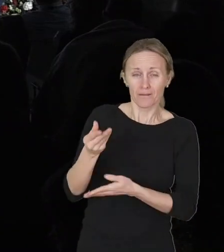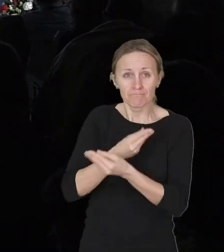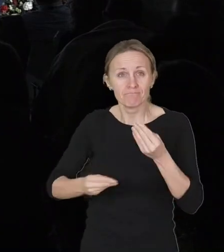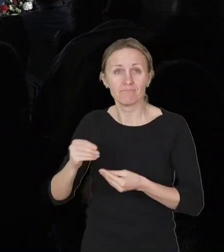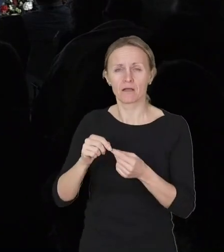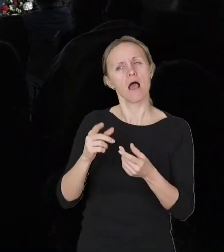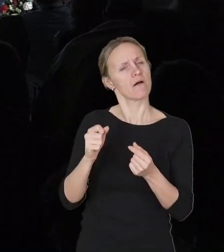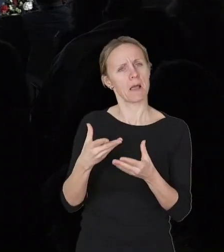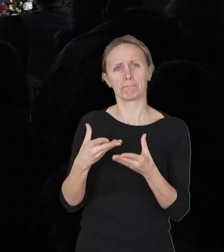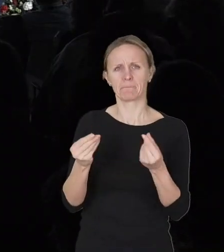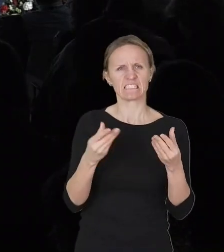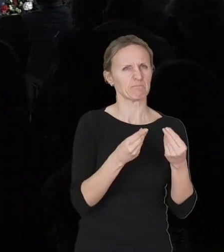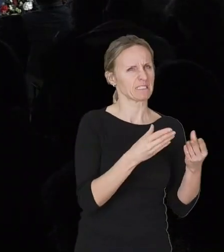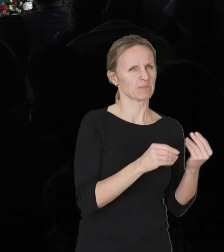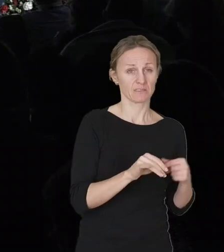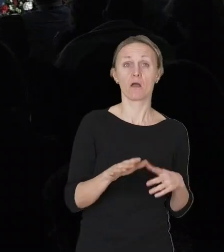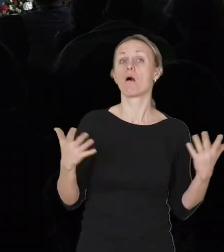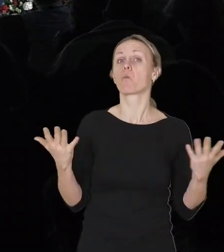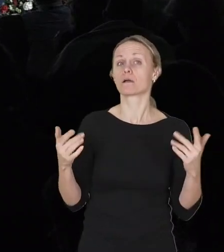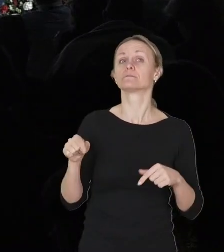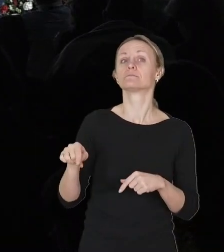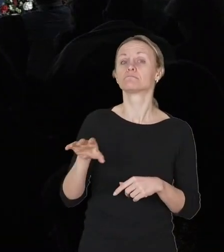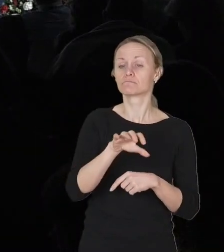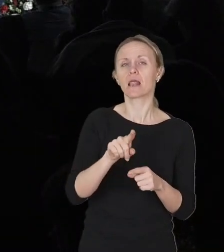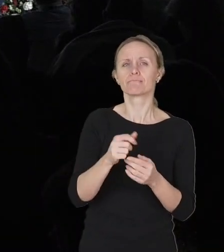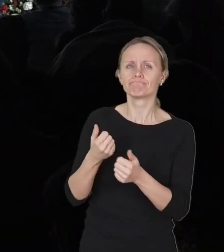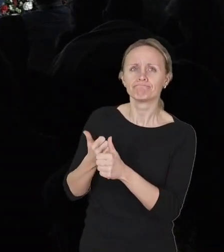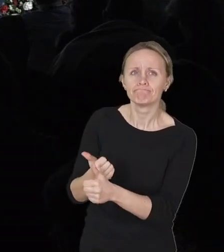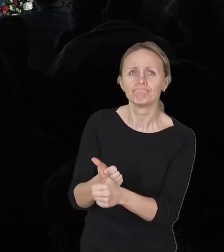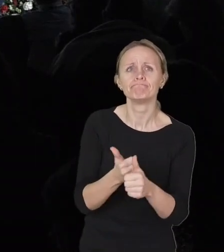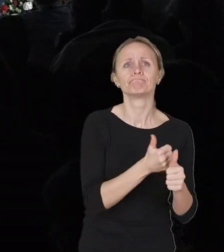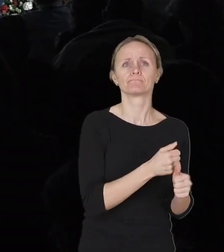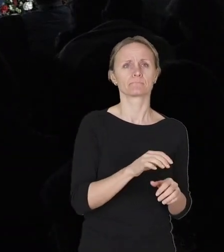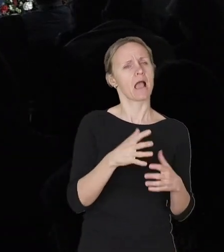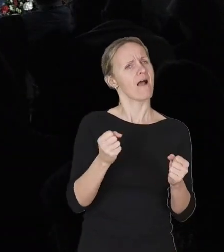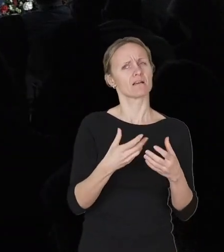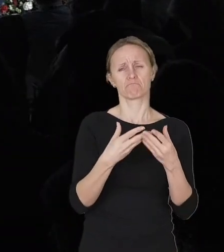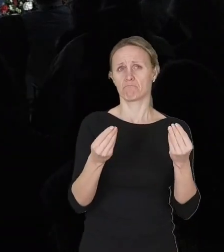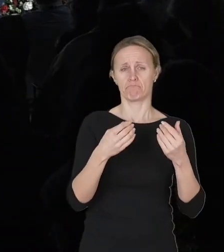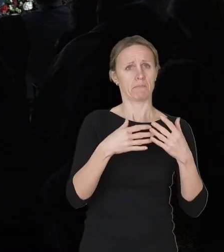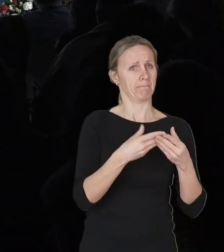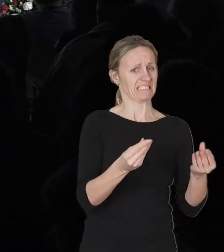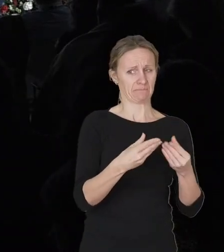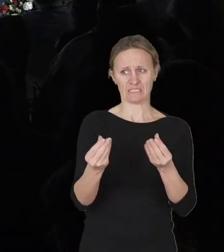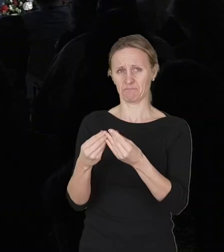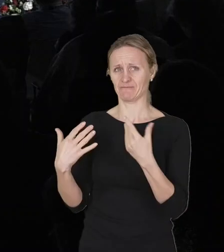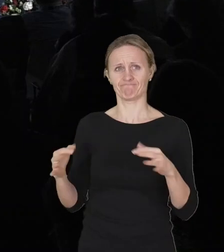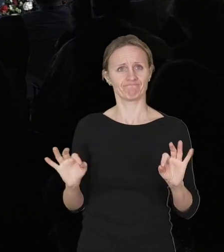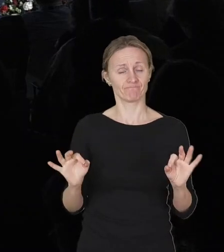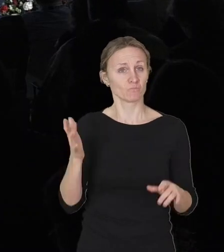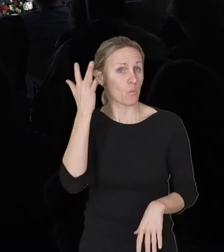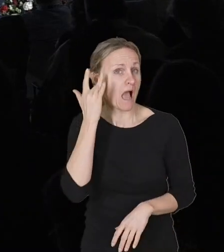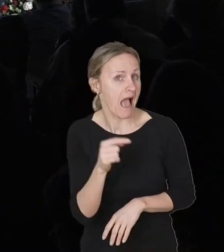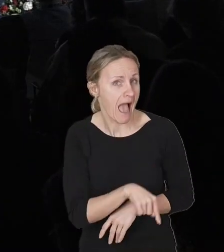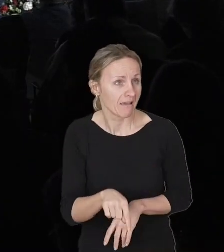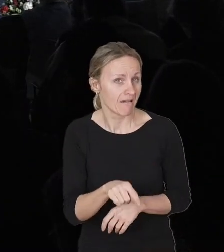You don't have to be a very experienced entrepreneur to know that things change from country to country, from member state to member state,